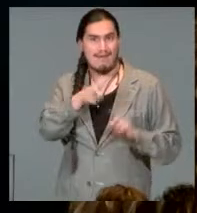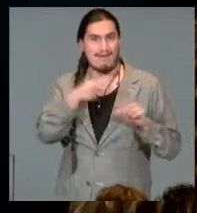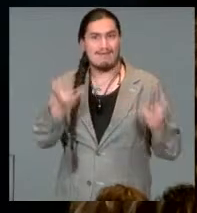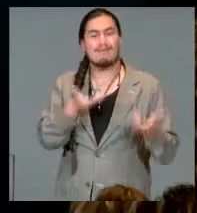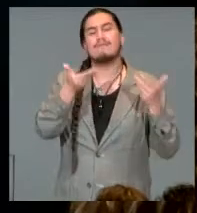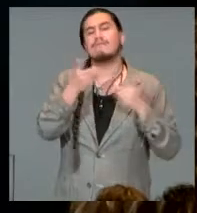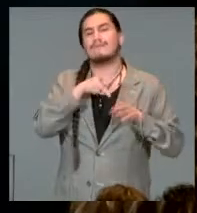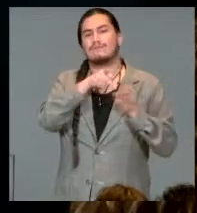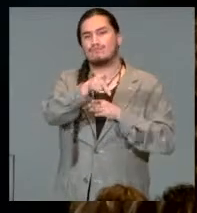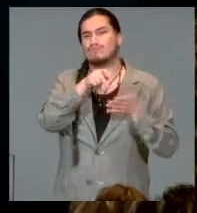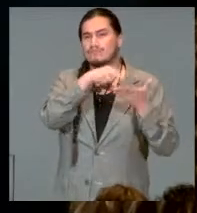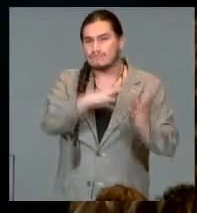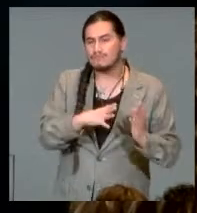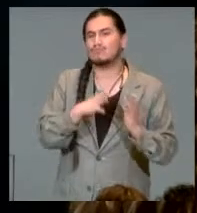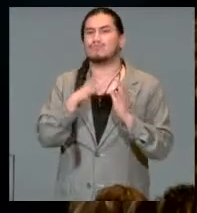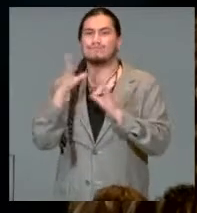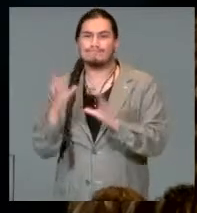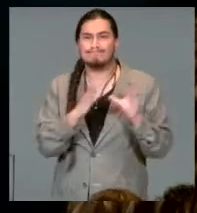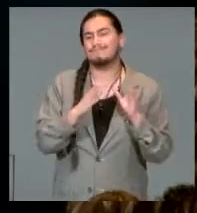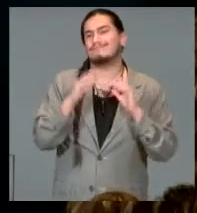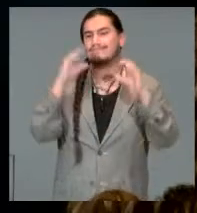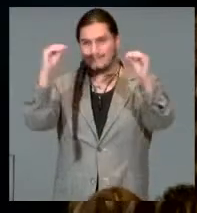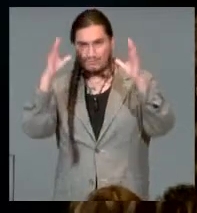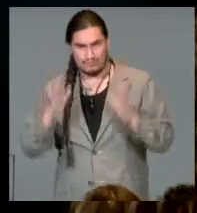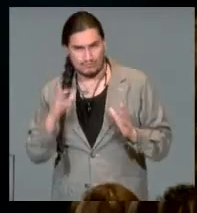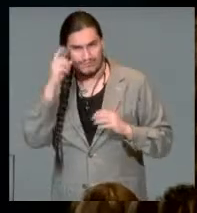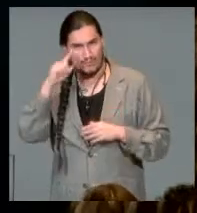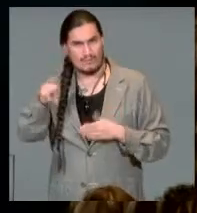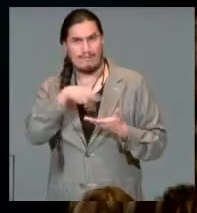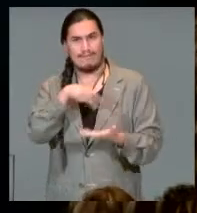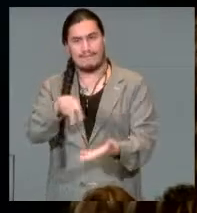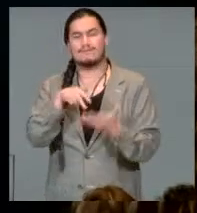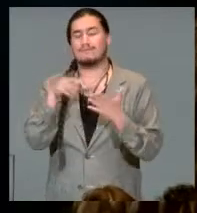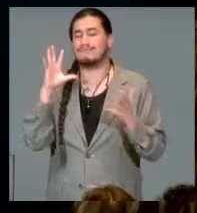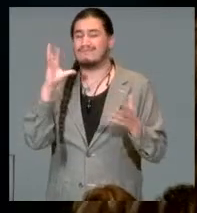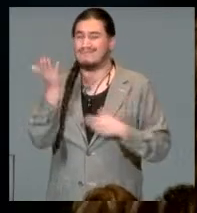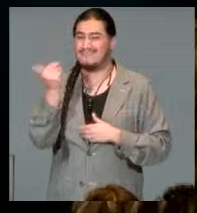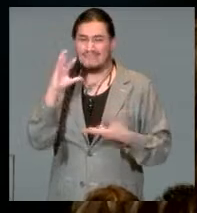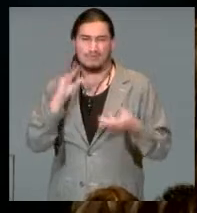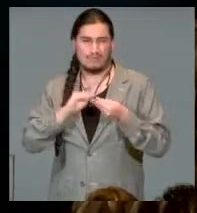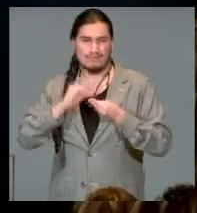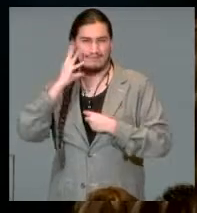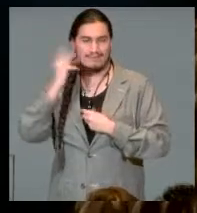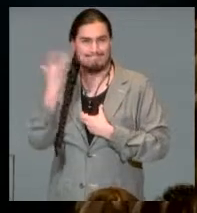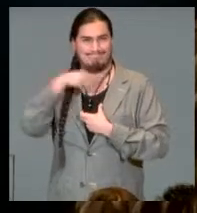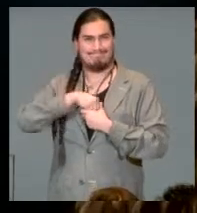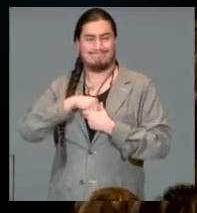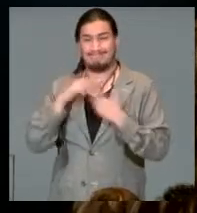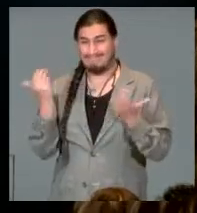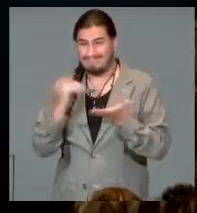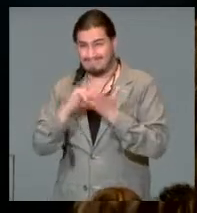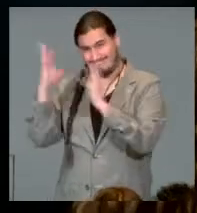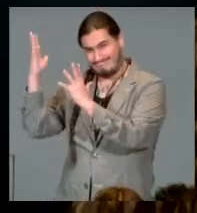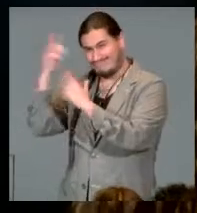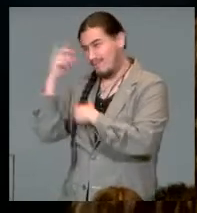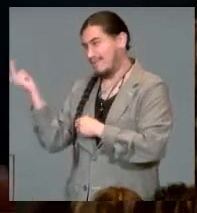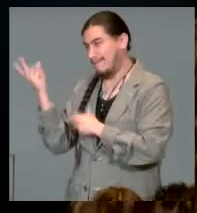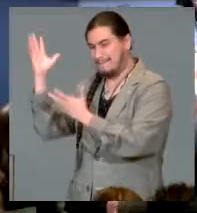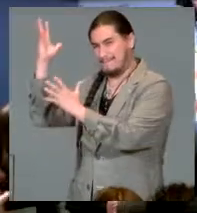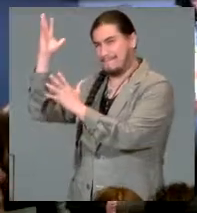professional dancer, choreographer, and dance instructor with over 15 years of experience. So if we can give them another round of